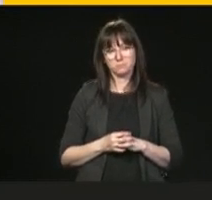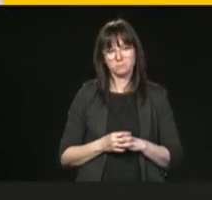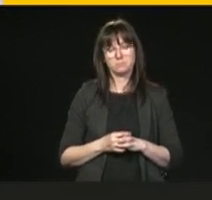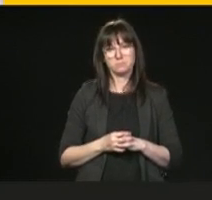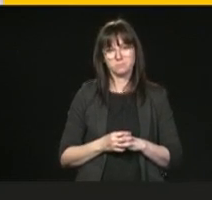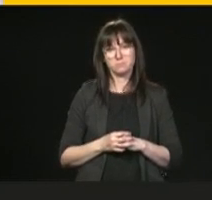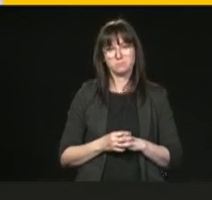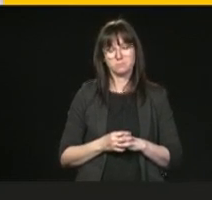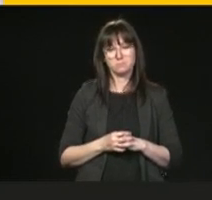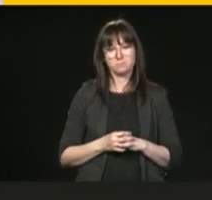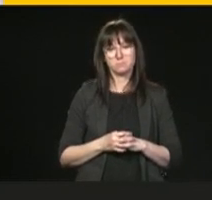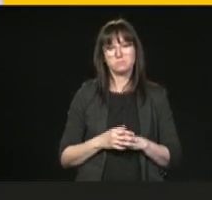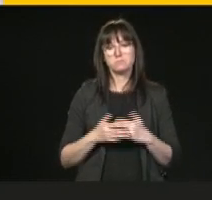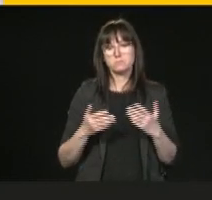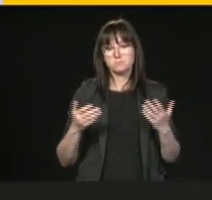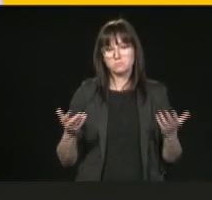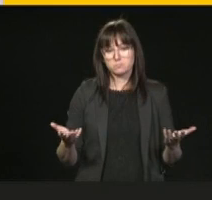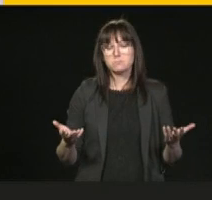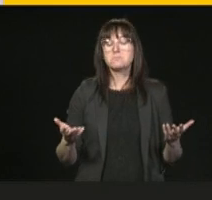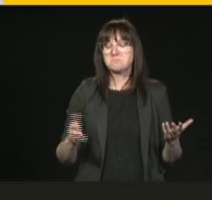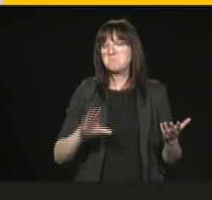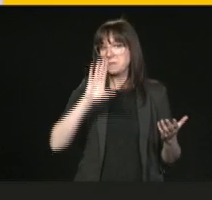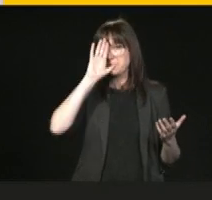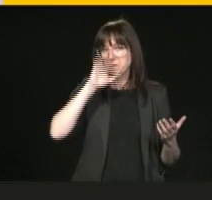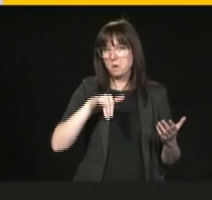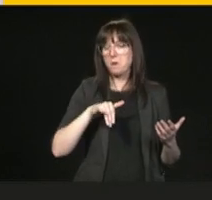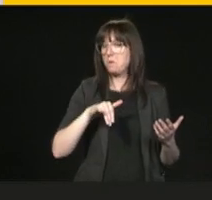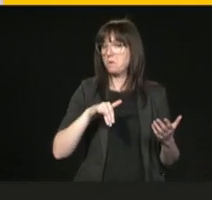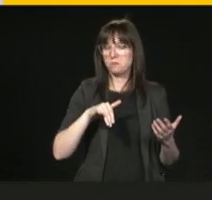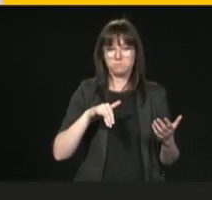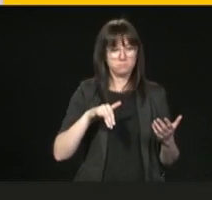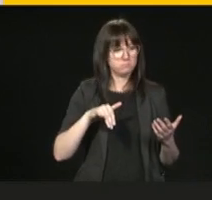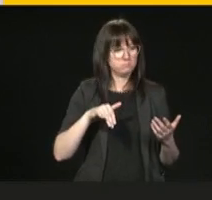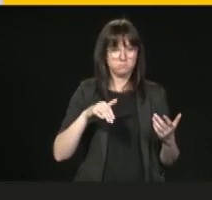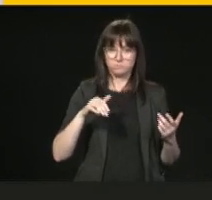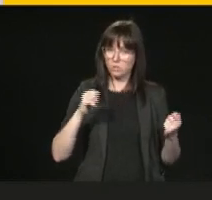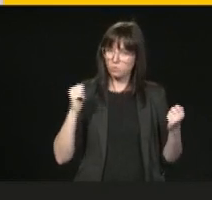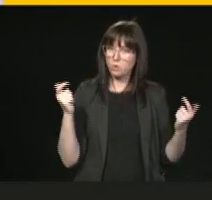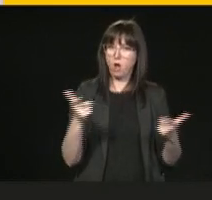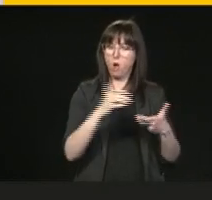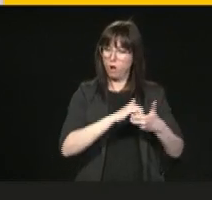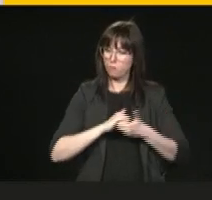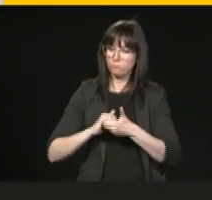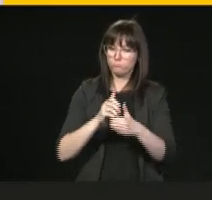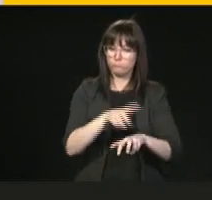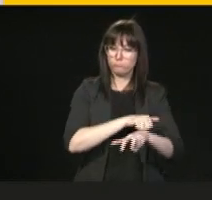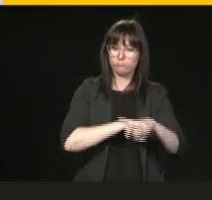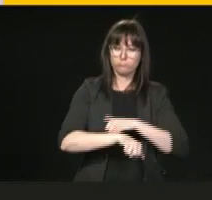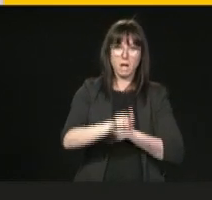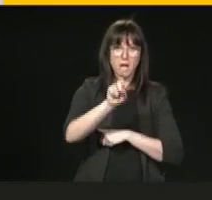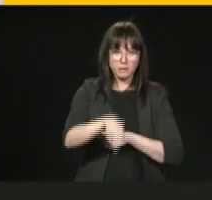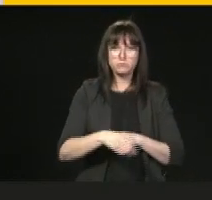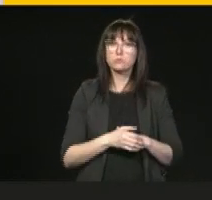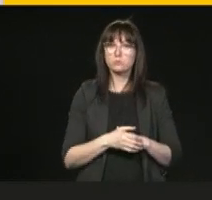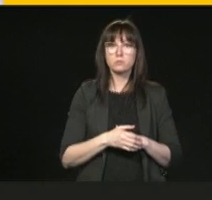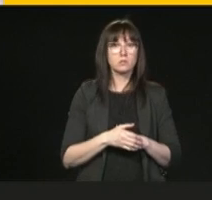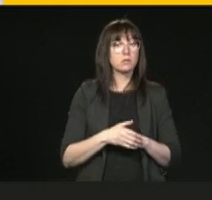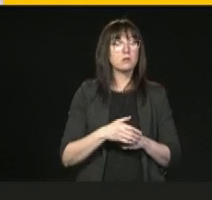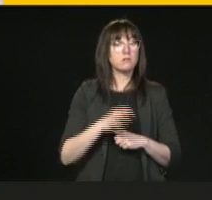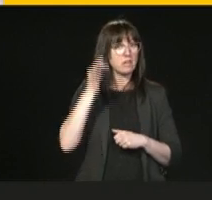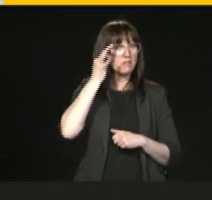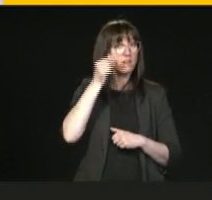mode. Now, we know that we will have to do everything we can to come through this, and we will be there for as long as it